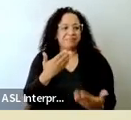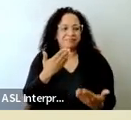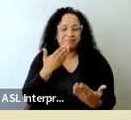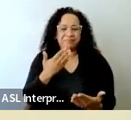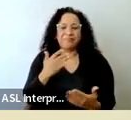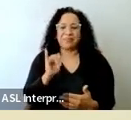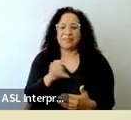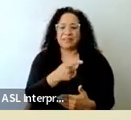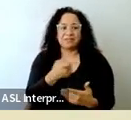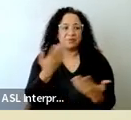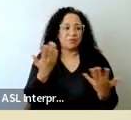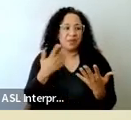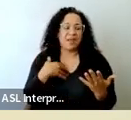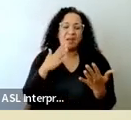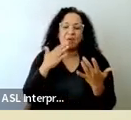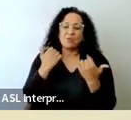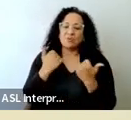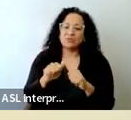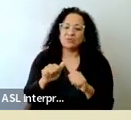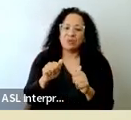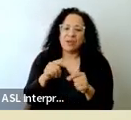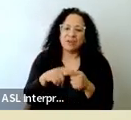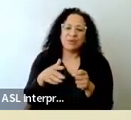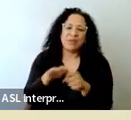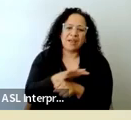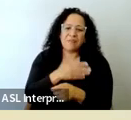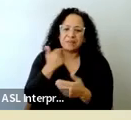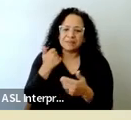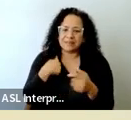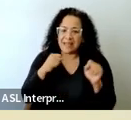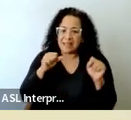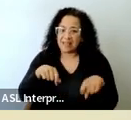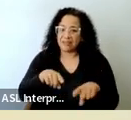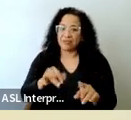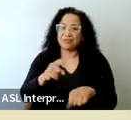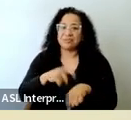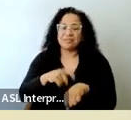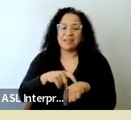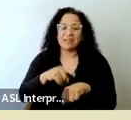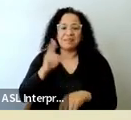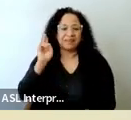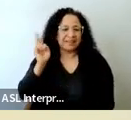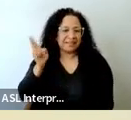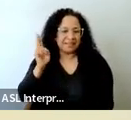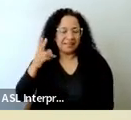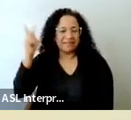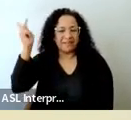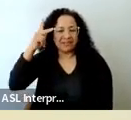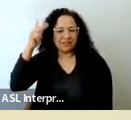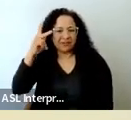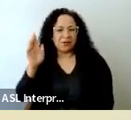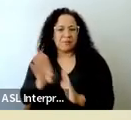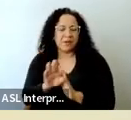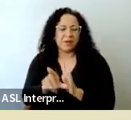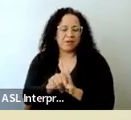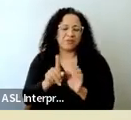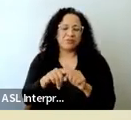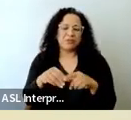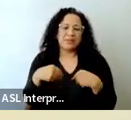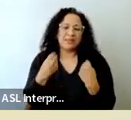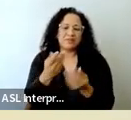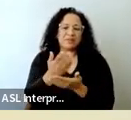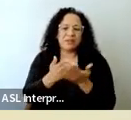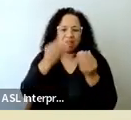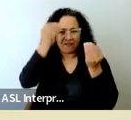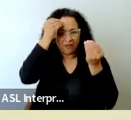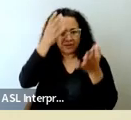And this is what I'll try and just cover as best I can during this time period, our history and philosophical background, give you a little